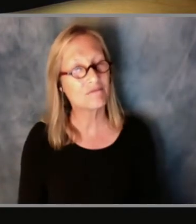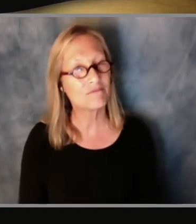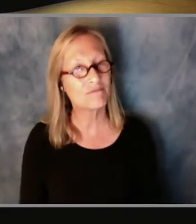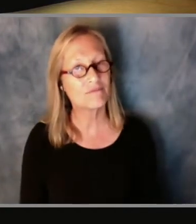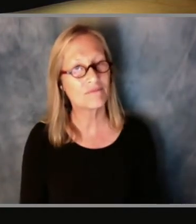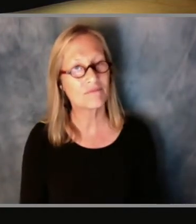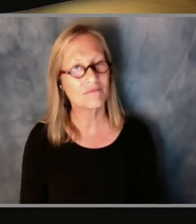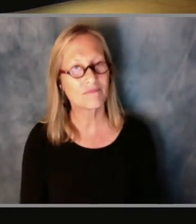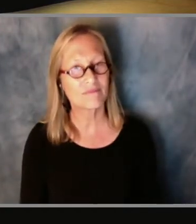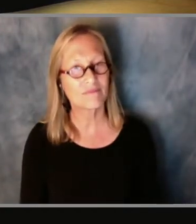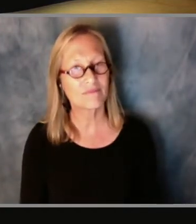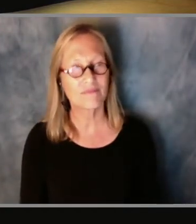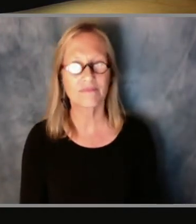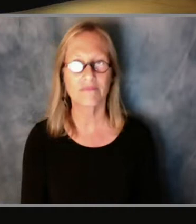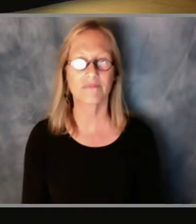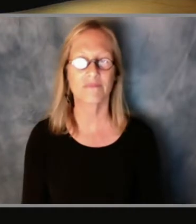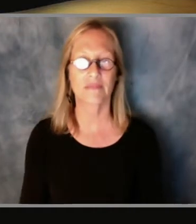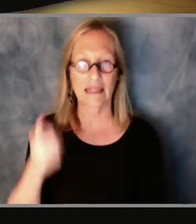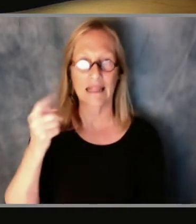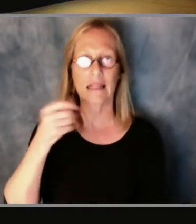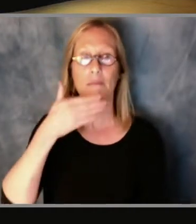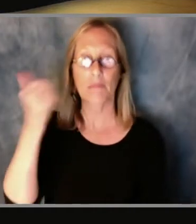Yeah, little better. Is that better?